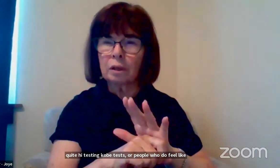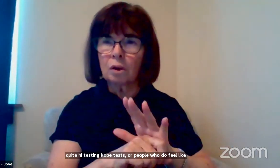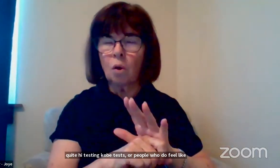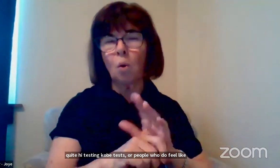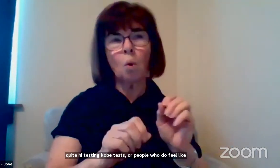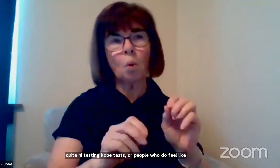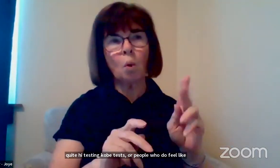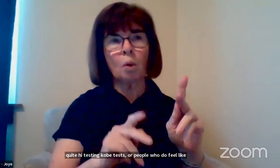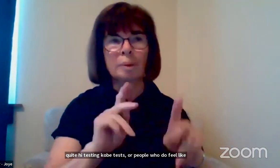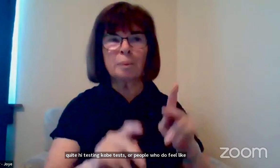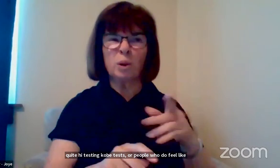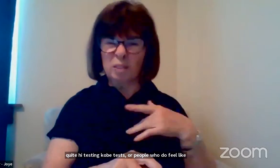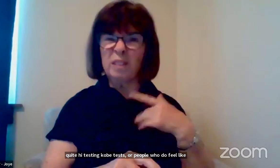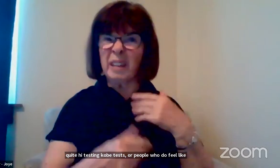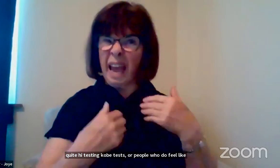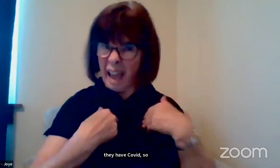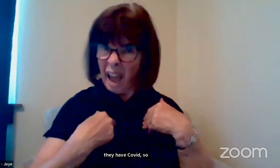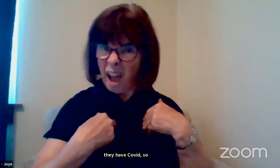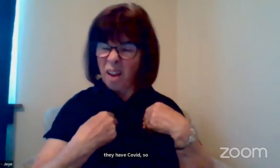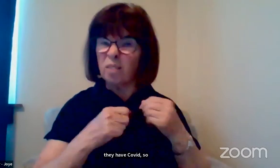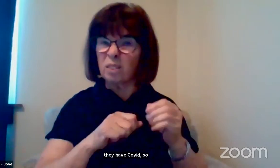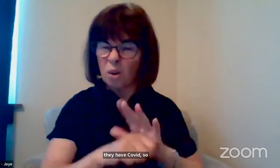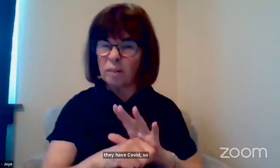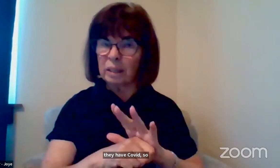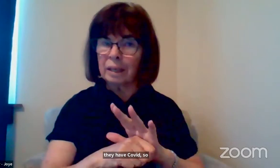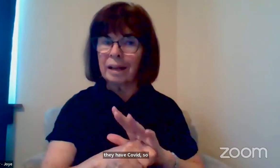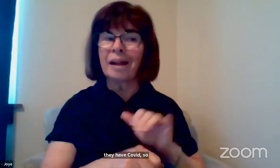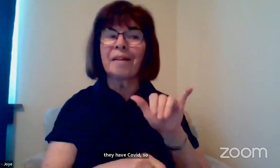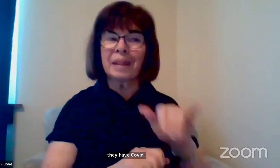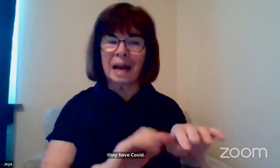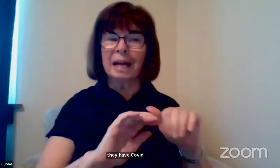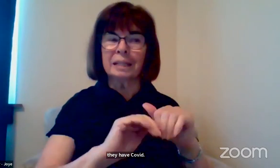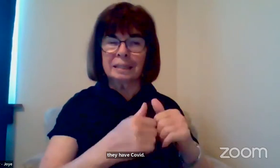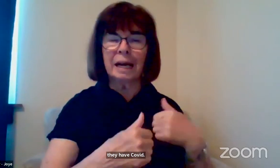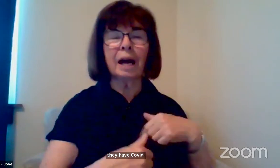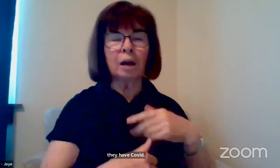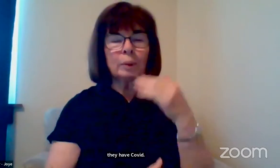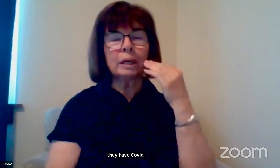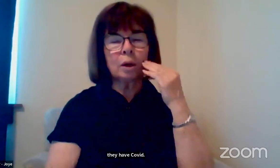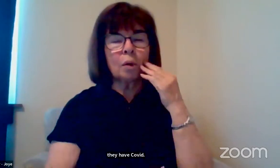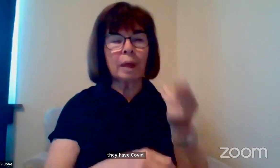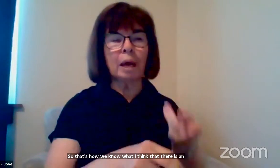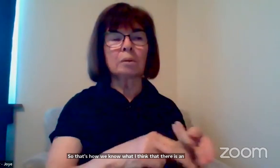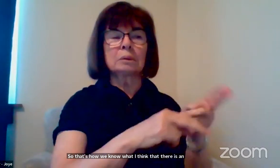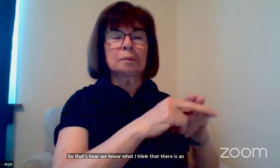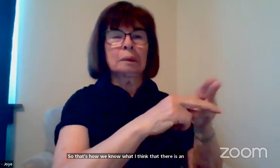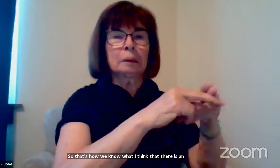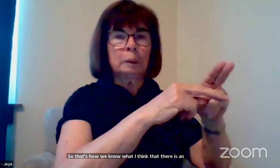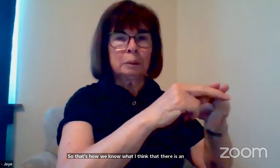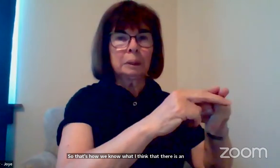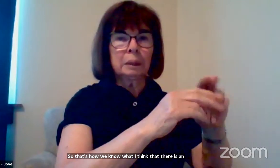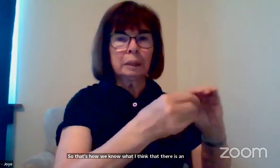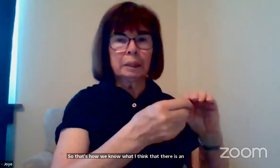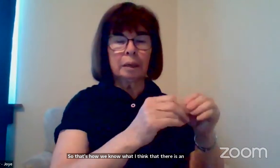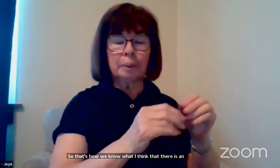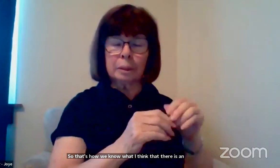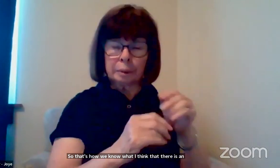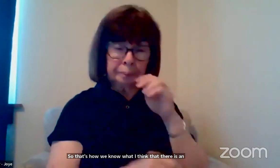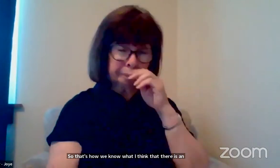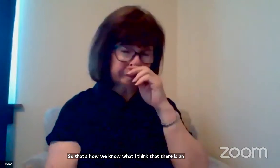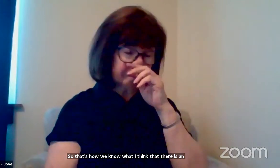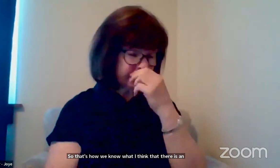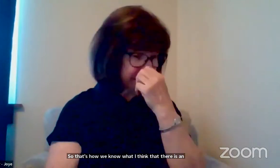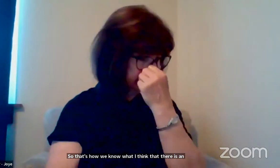have COVID. So that's how we noticed and seen that there is an increasement amongst that. And also not just